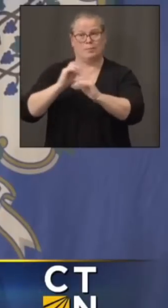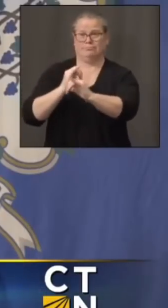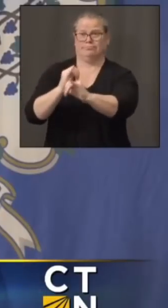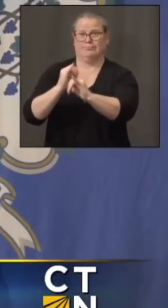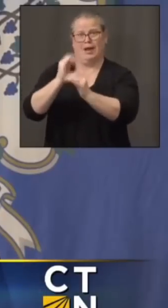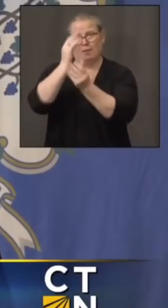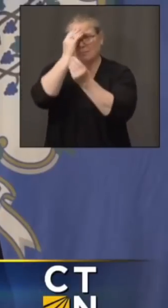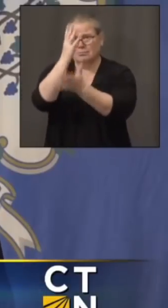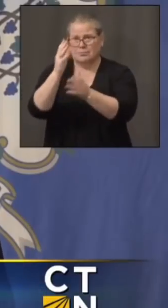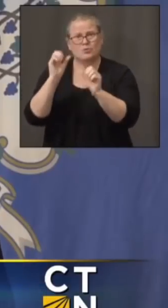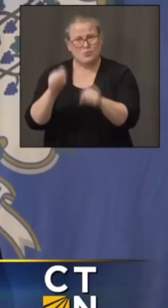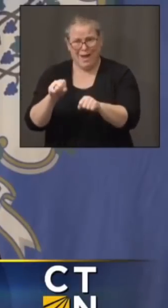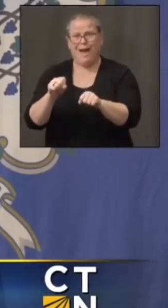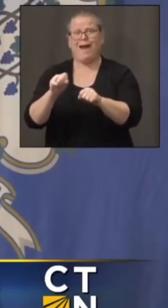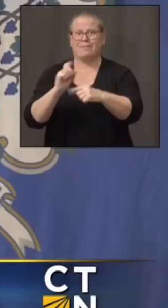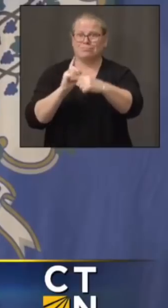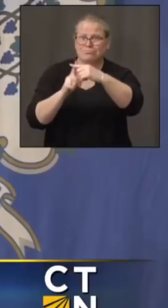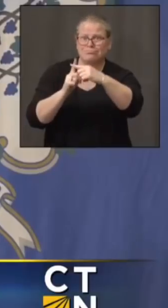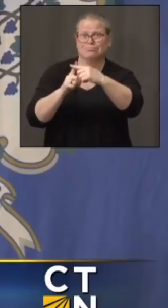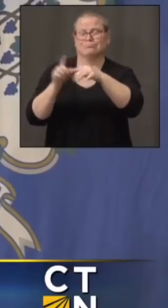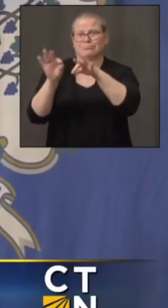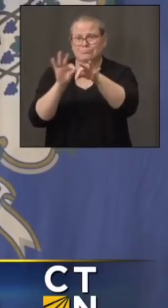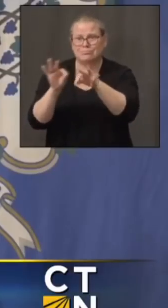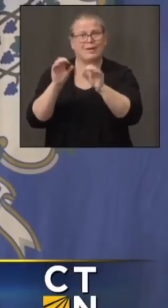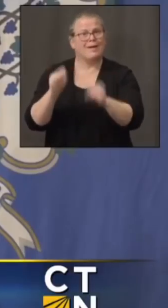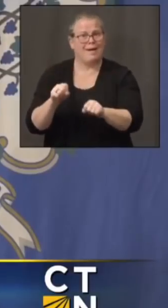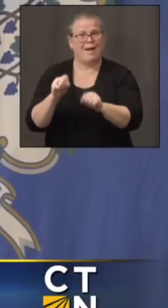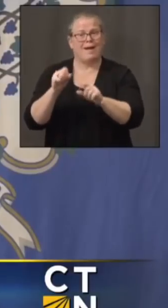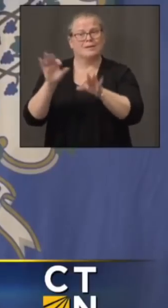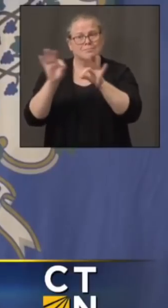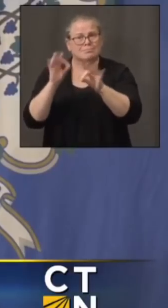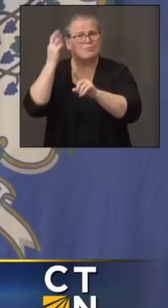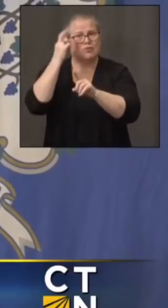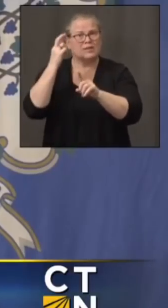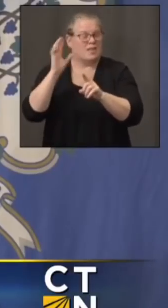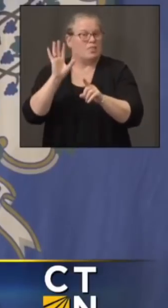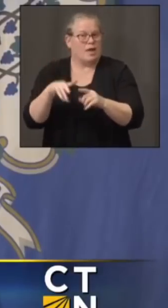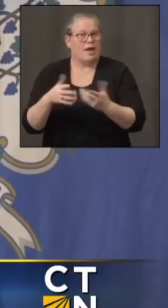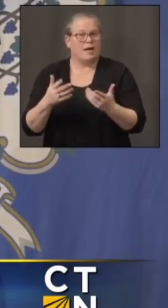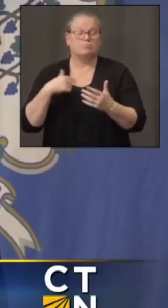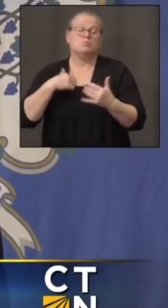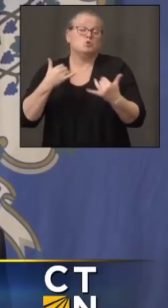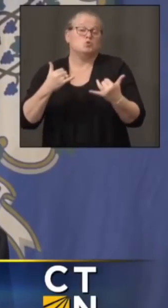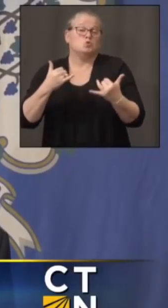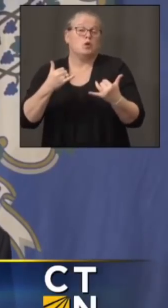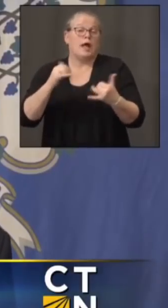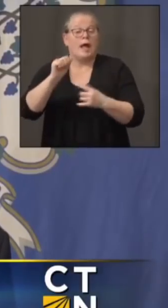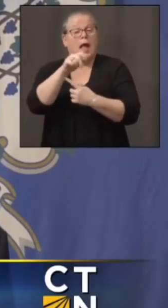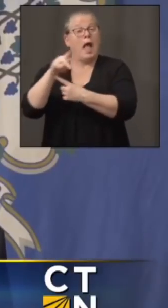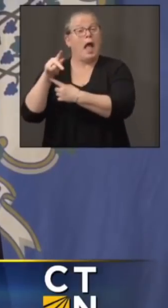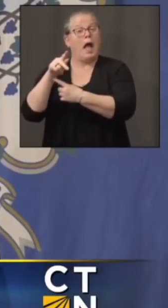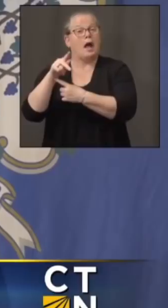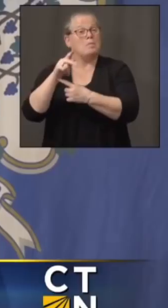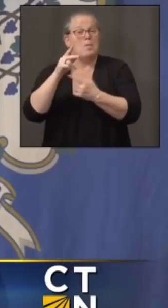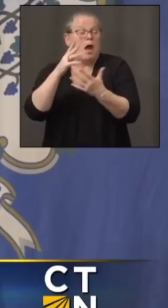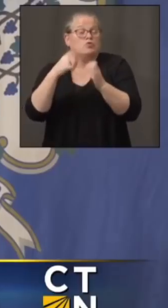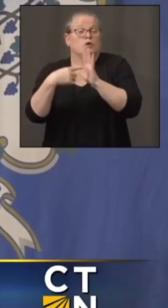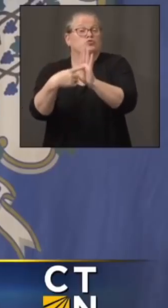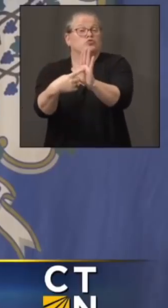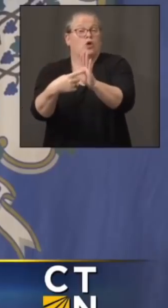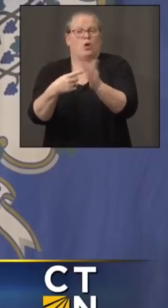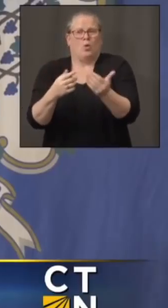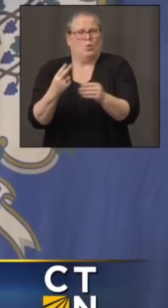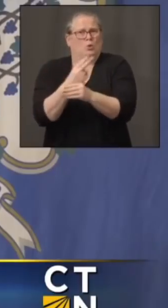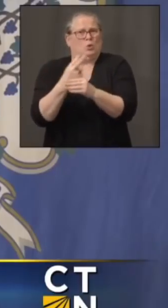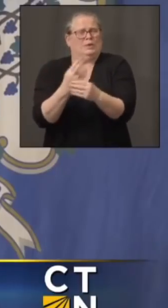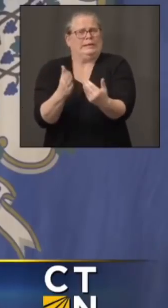it. I wanted to, talk about the app today, just to give you an idea of the ease of use. And